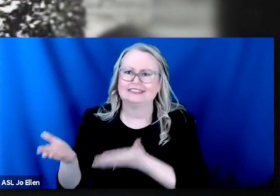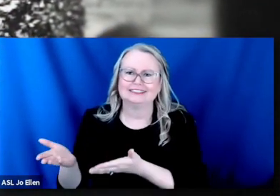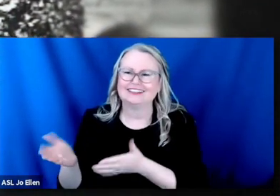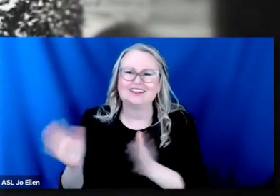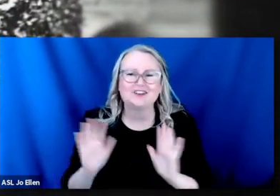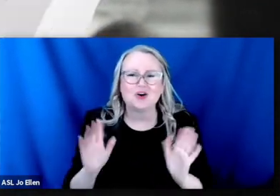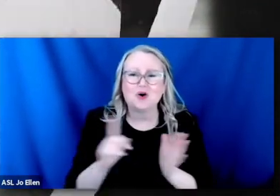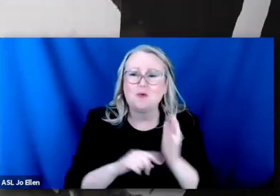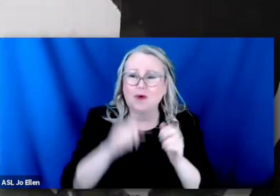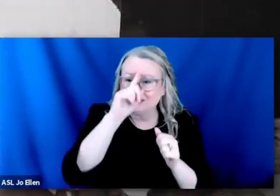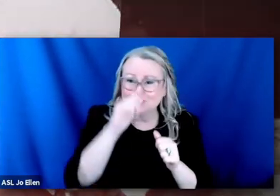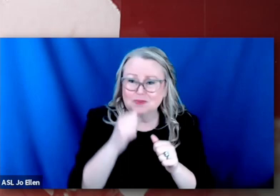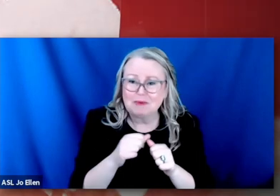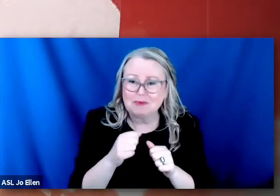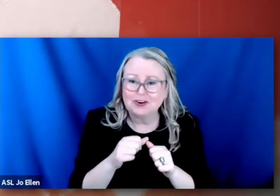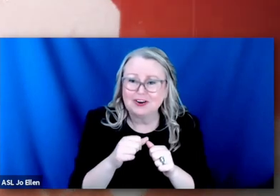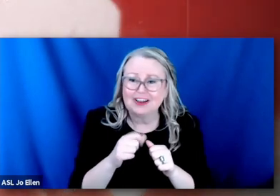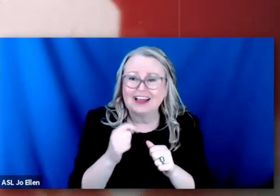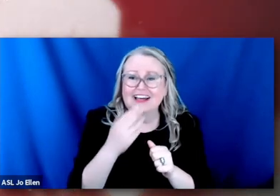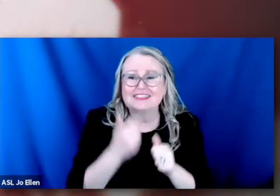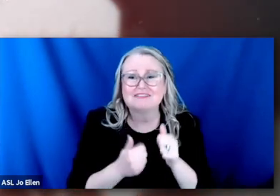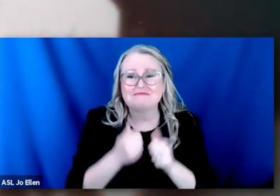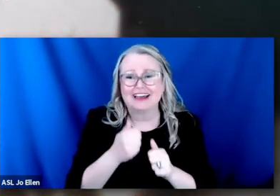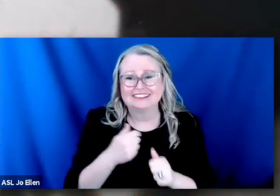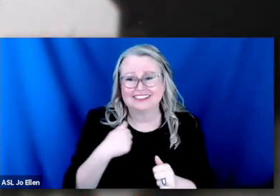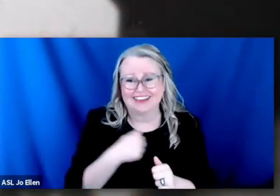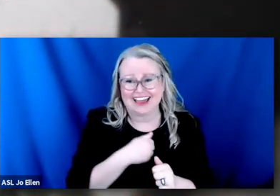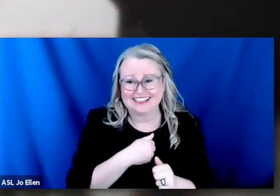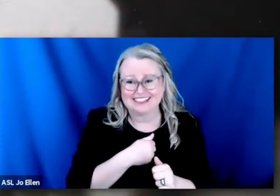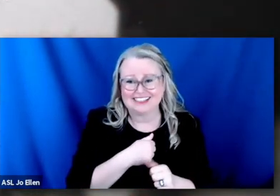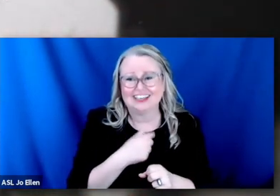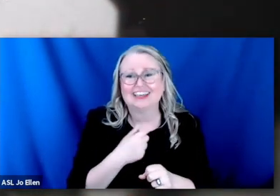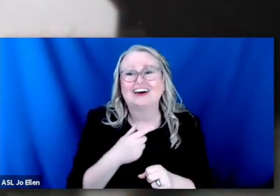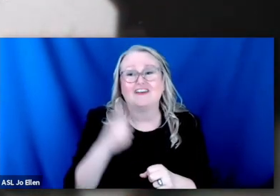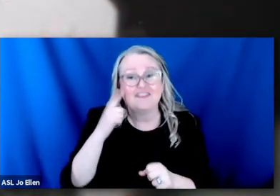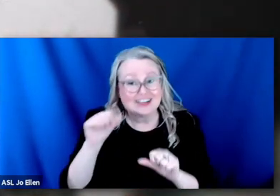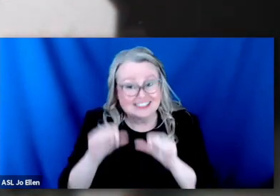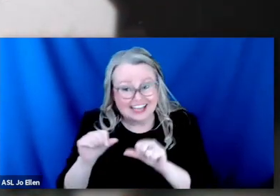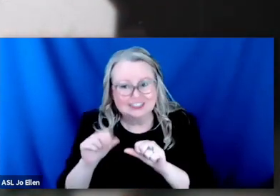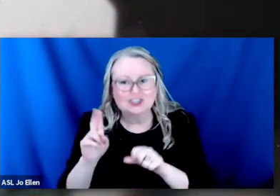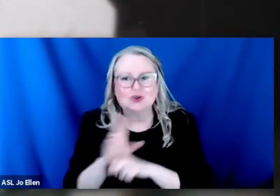the best of us in science use our heads in addition to our data.